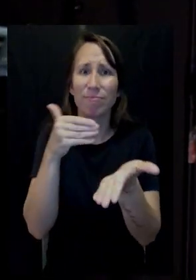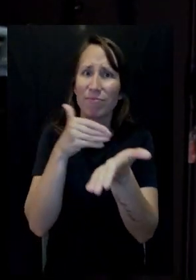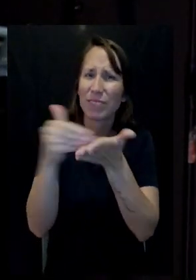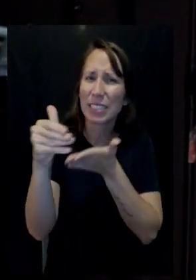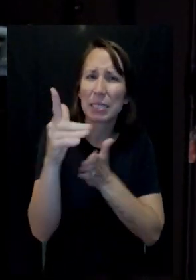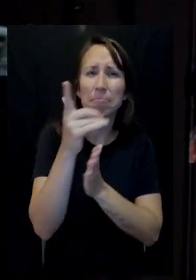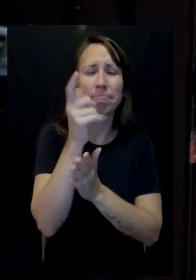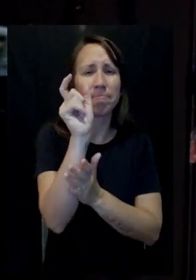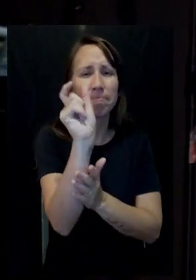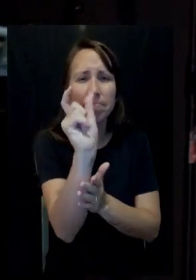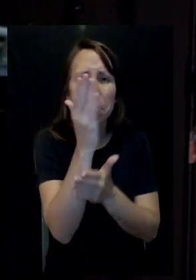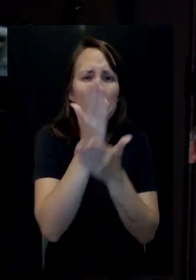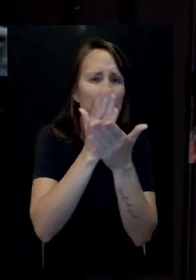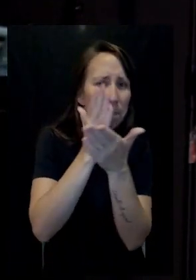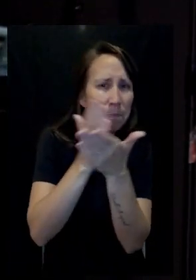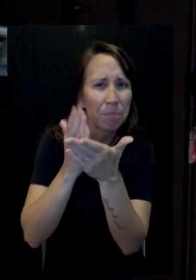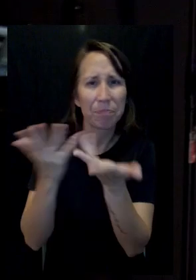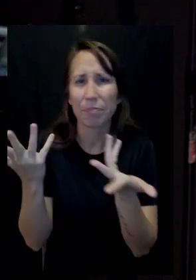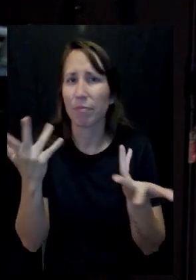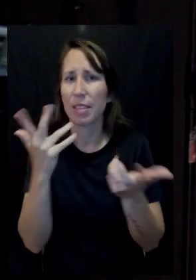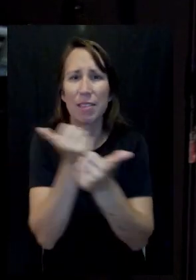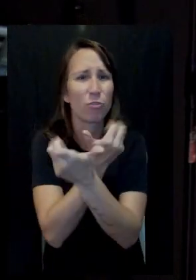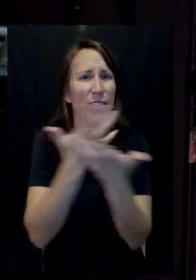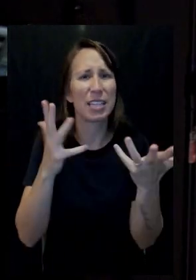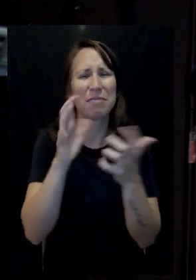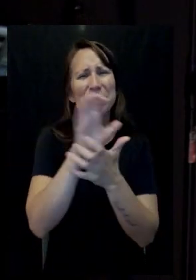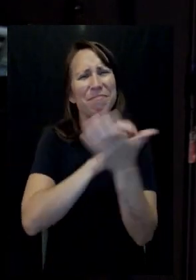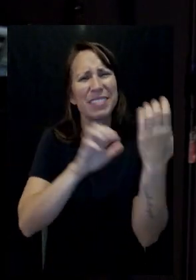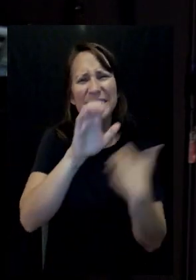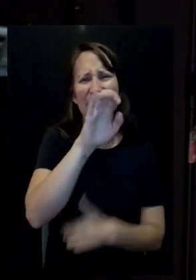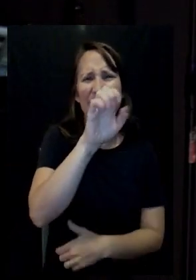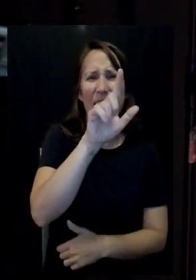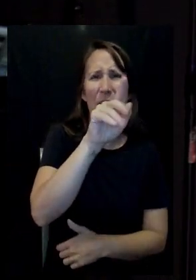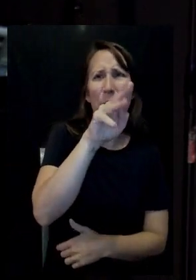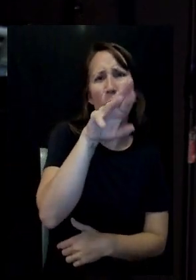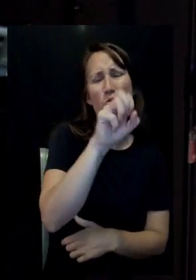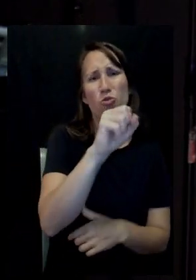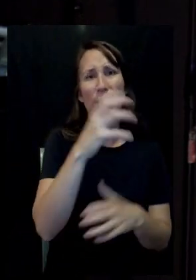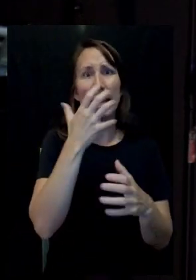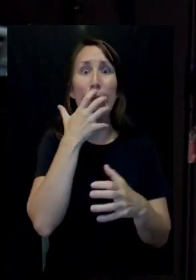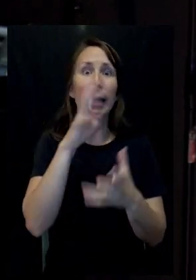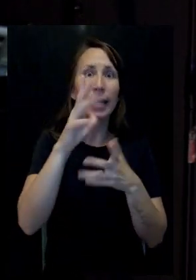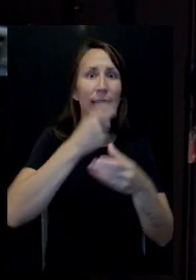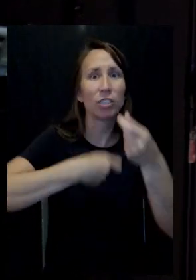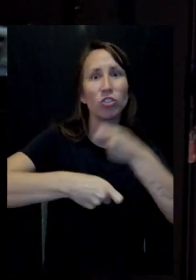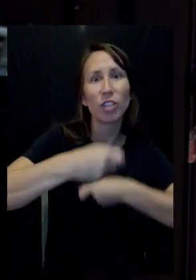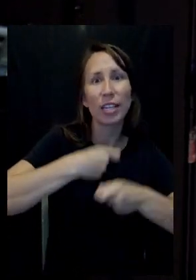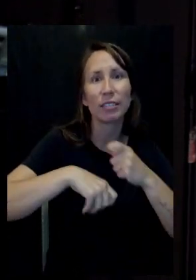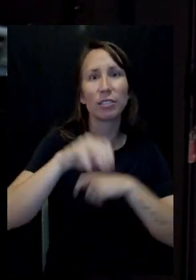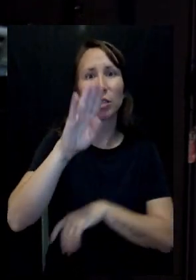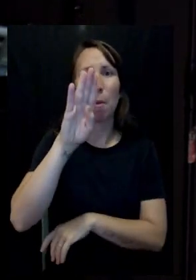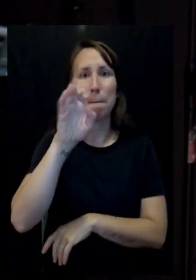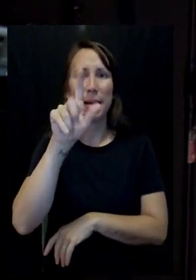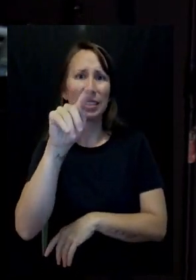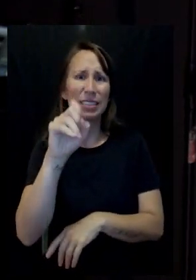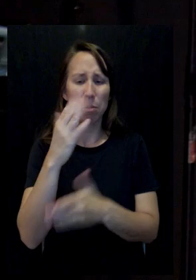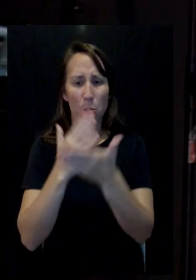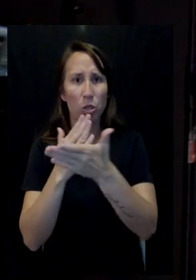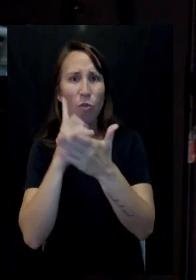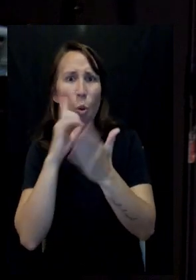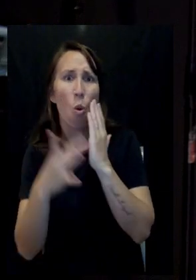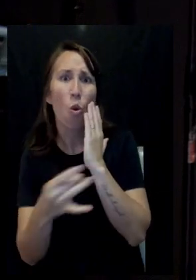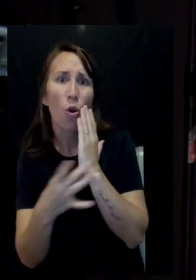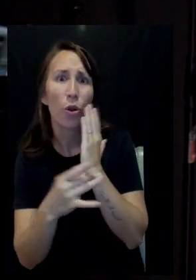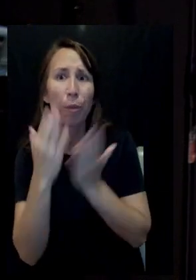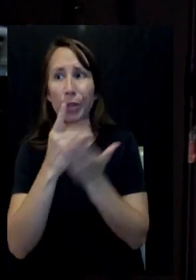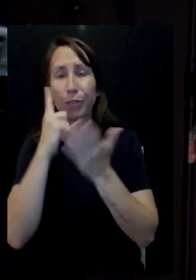of little components and parts in it. There's everything. There's mixing elbows. There's heat exchangers. There's belts. There's parts for